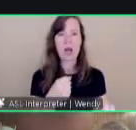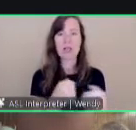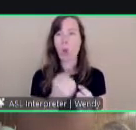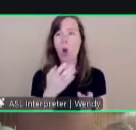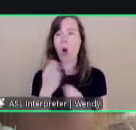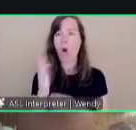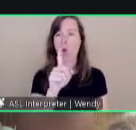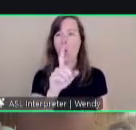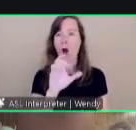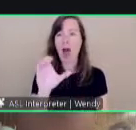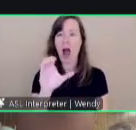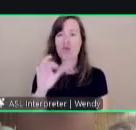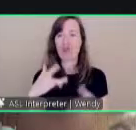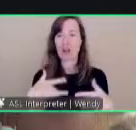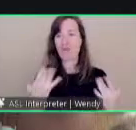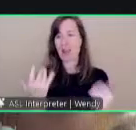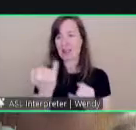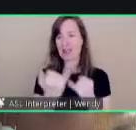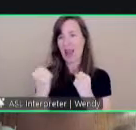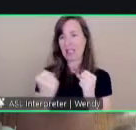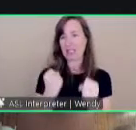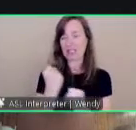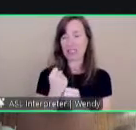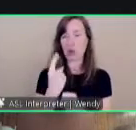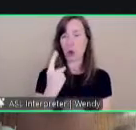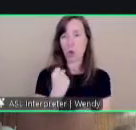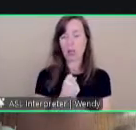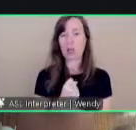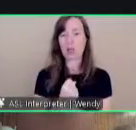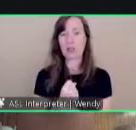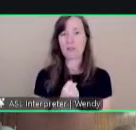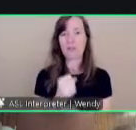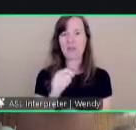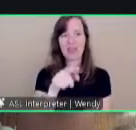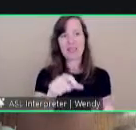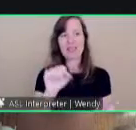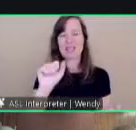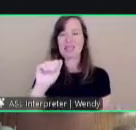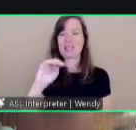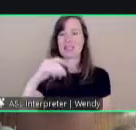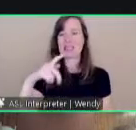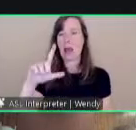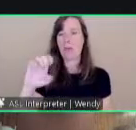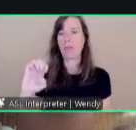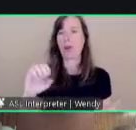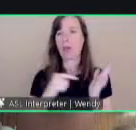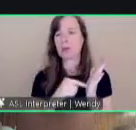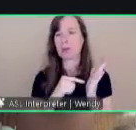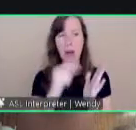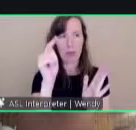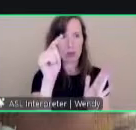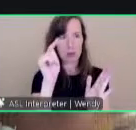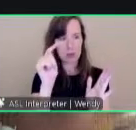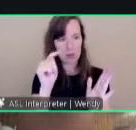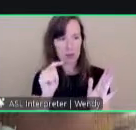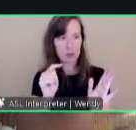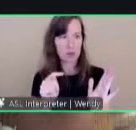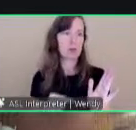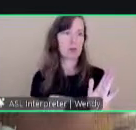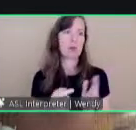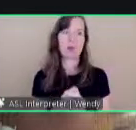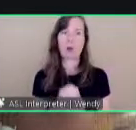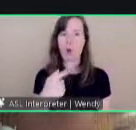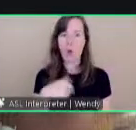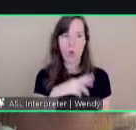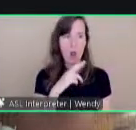past year. This is just a sampling of them. We've included everything, but Just want people to know that we are out